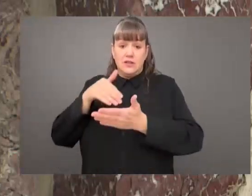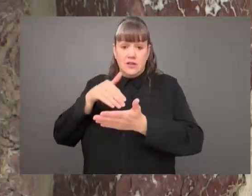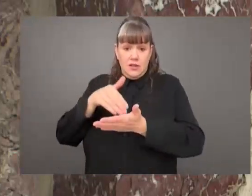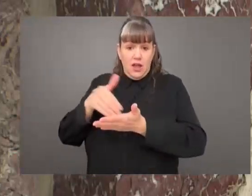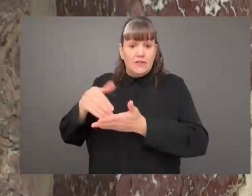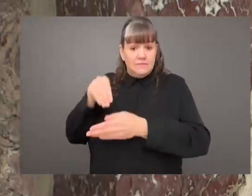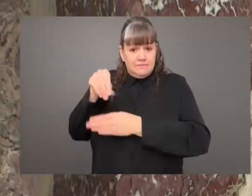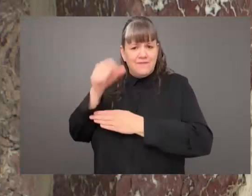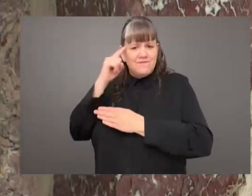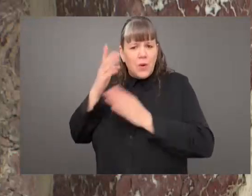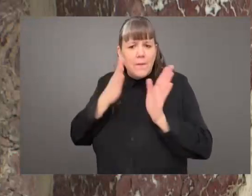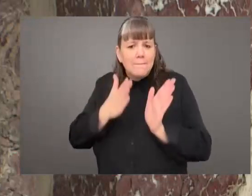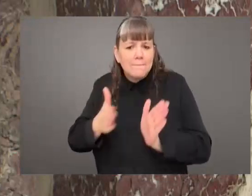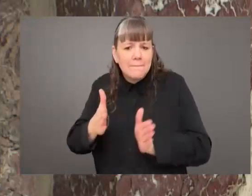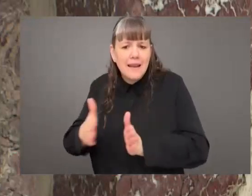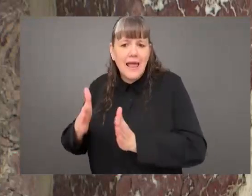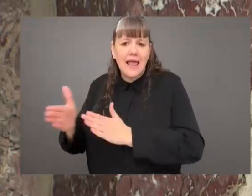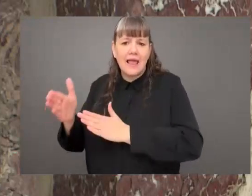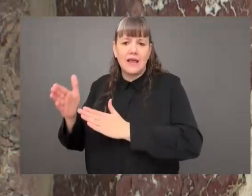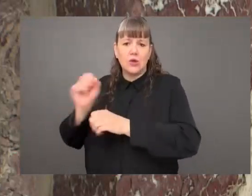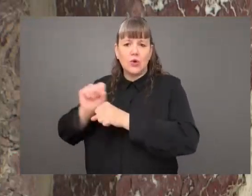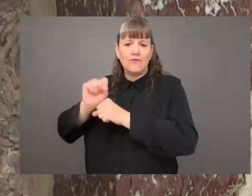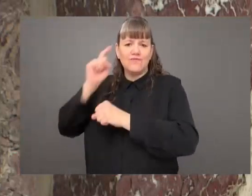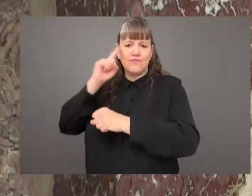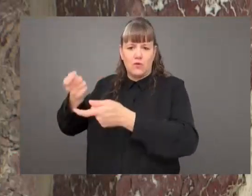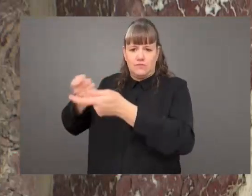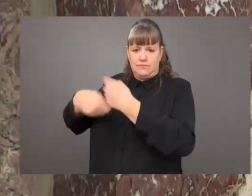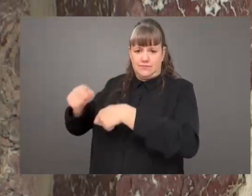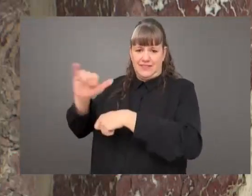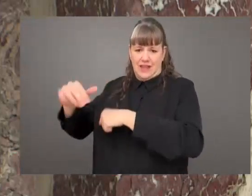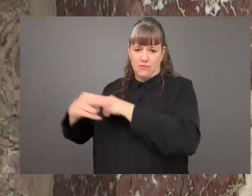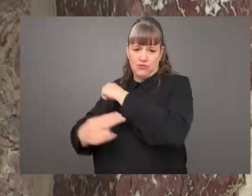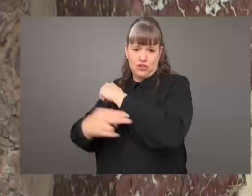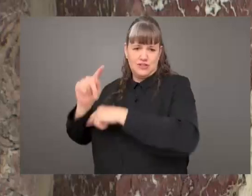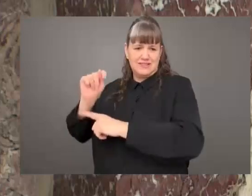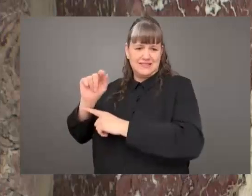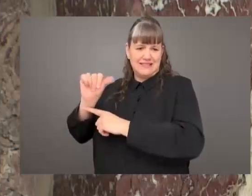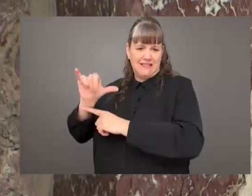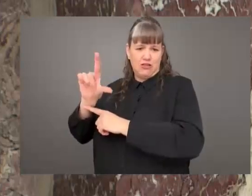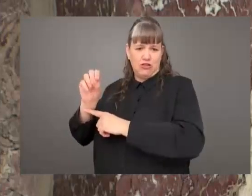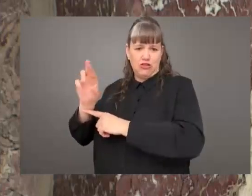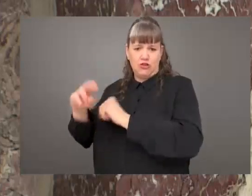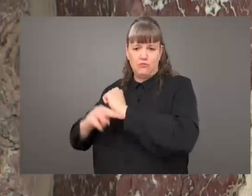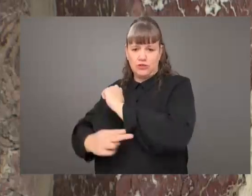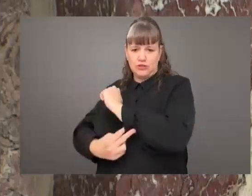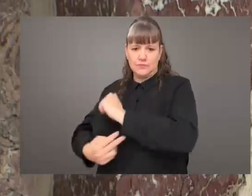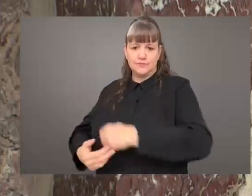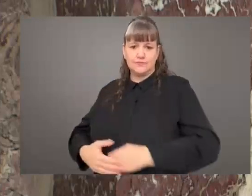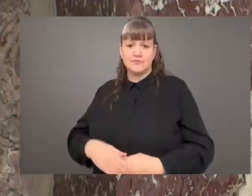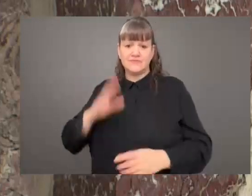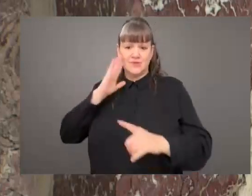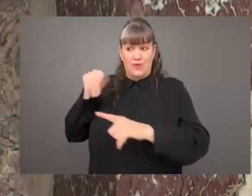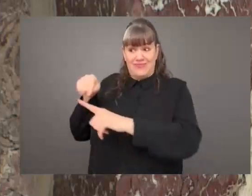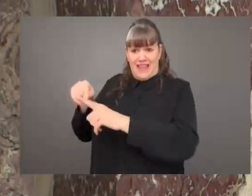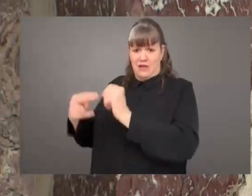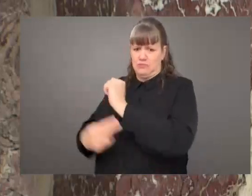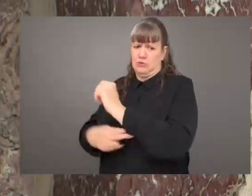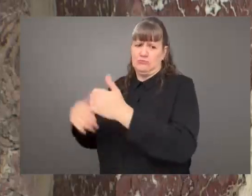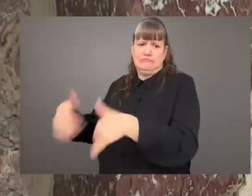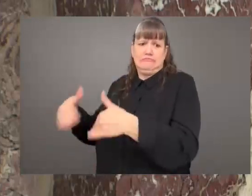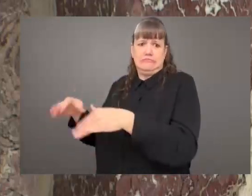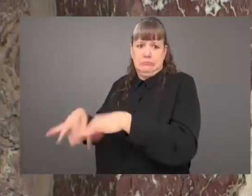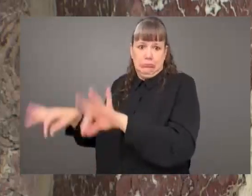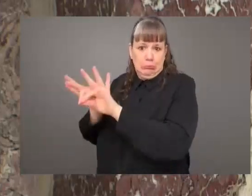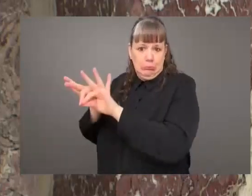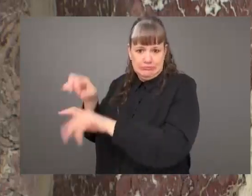not-too-distant future, in the near future, in fact. We know the importance of the Taylor Bridge to British Columbia. It will need